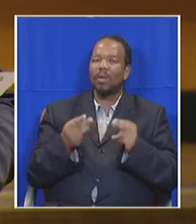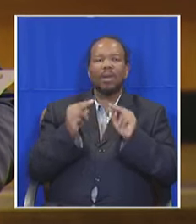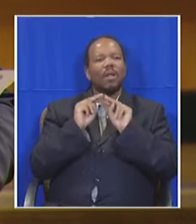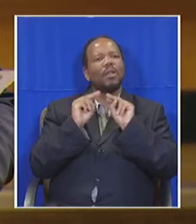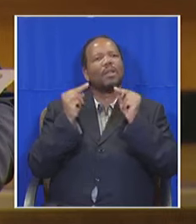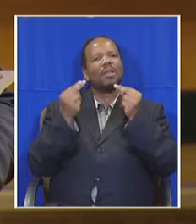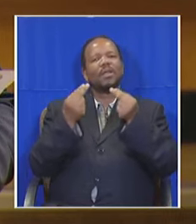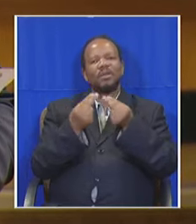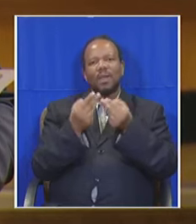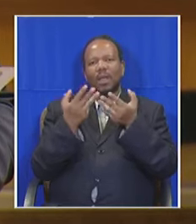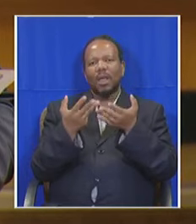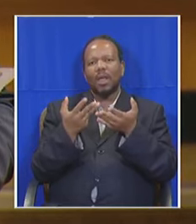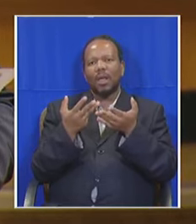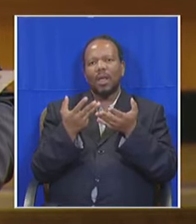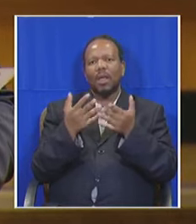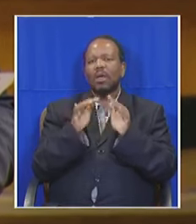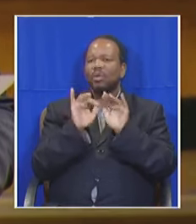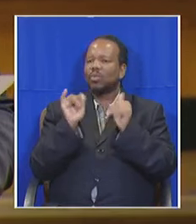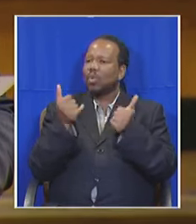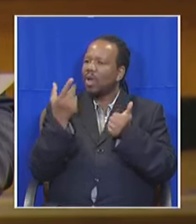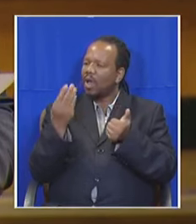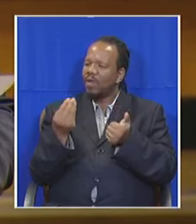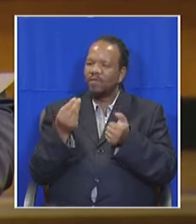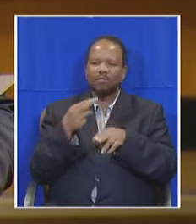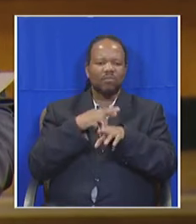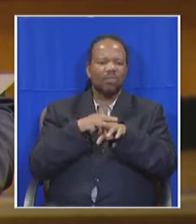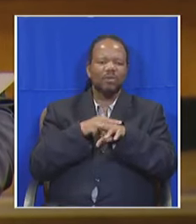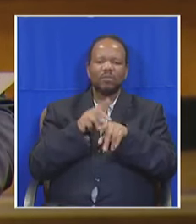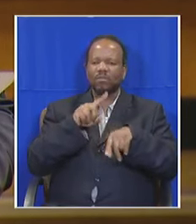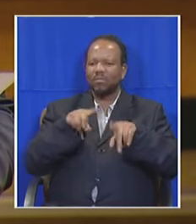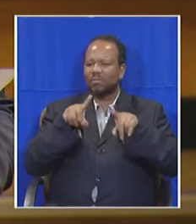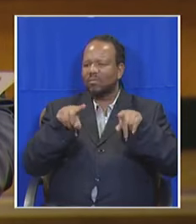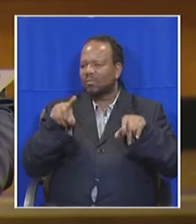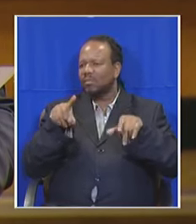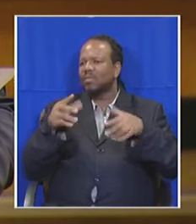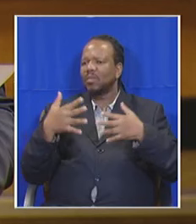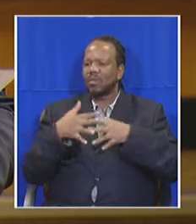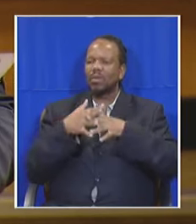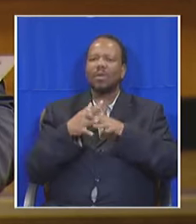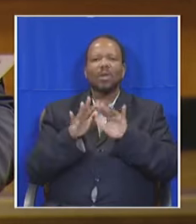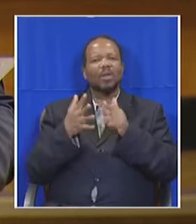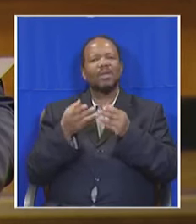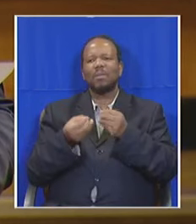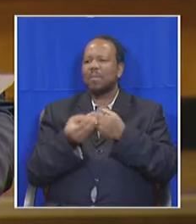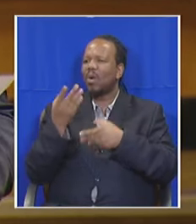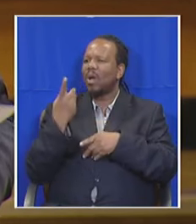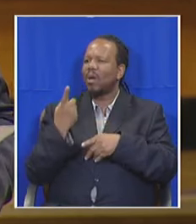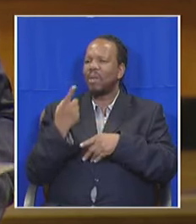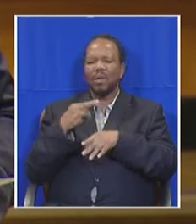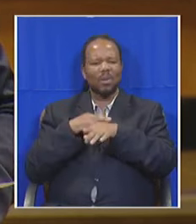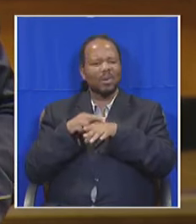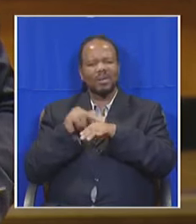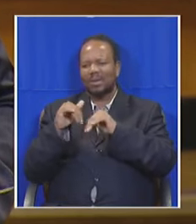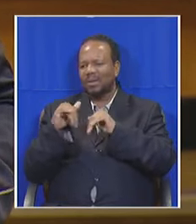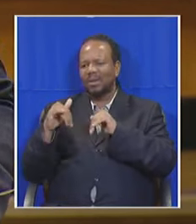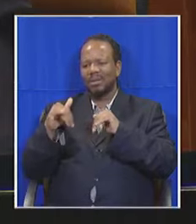foster cohesive racial unity in our society, which is increasingly becoming polarized along racial divisions.